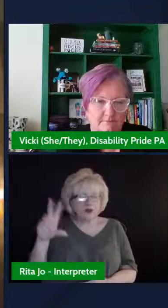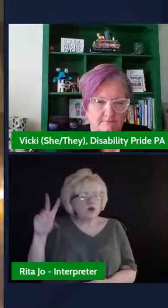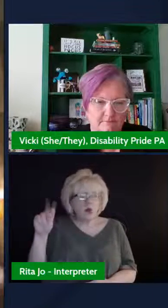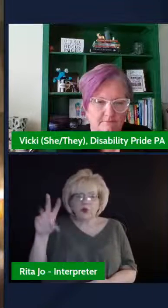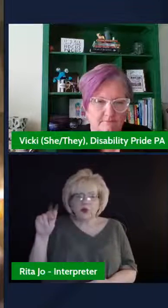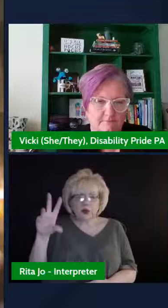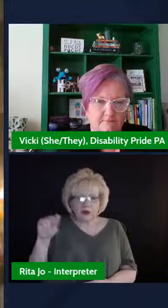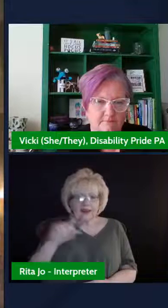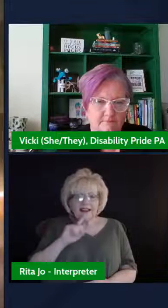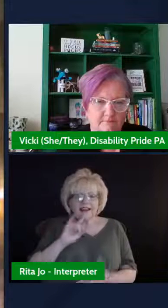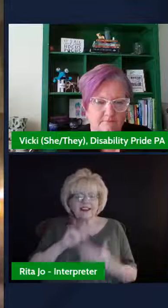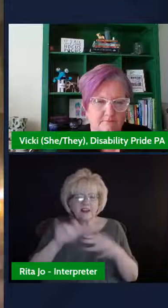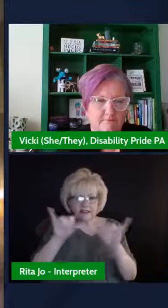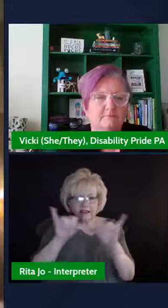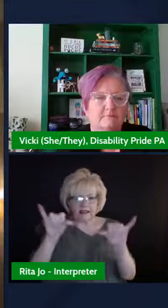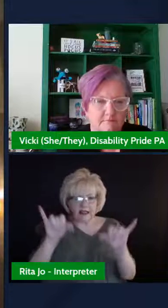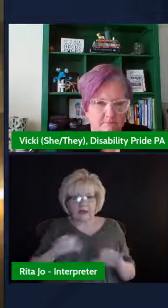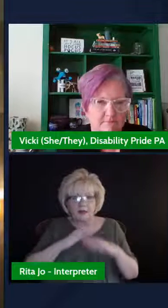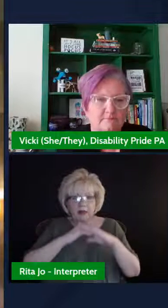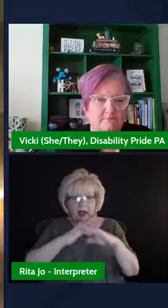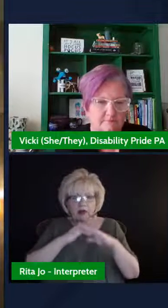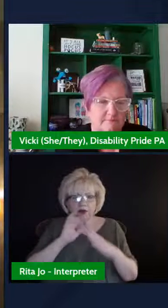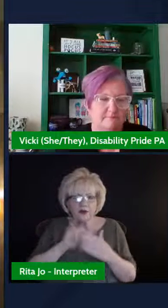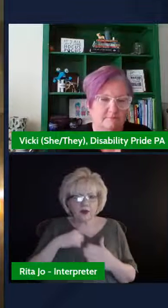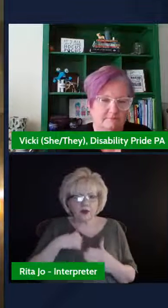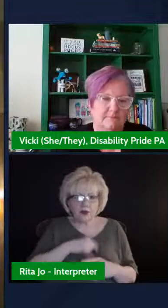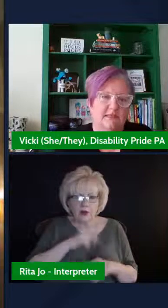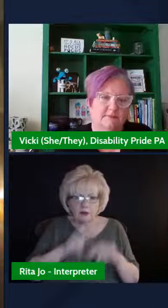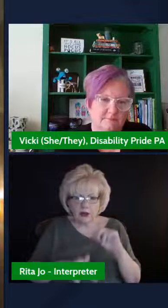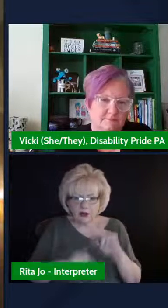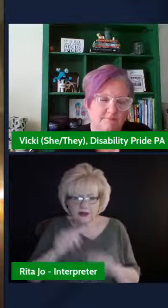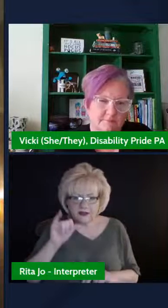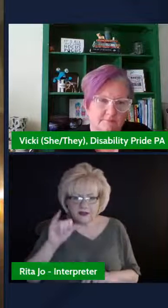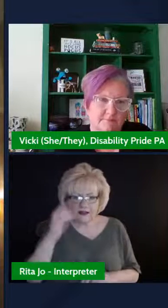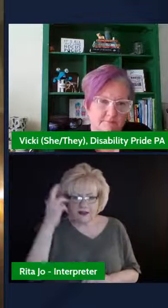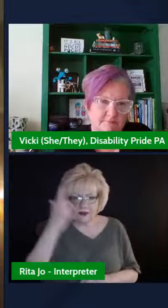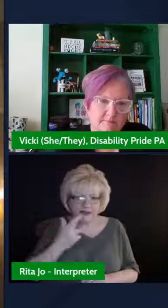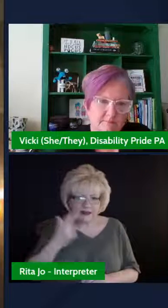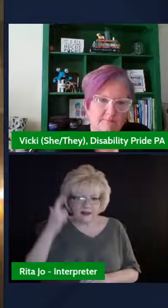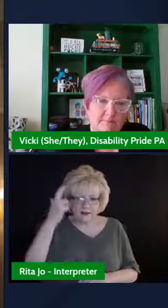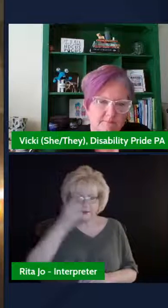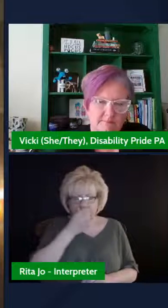it's the systemic barrier that we've built is the reason. So